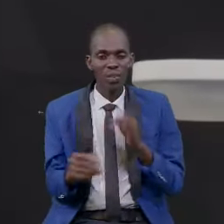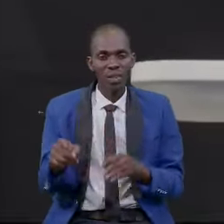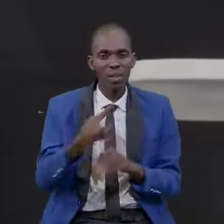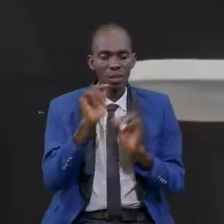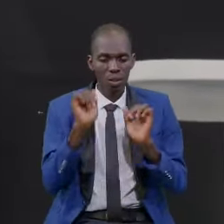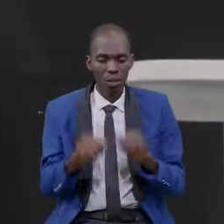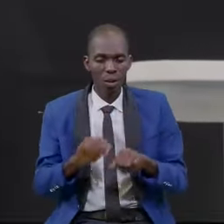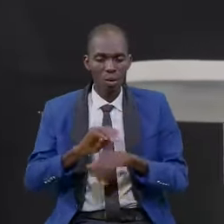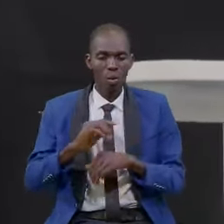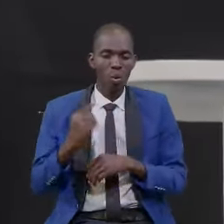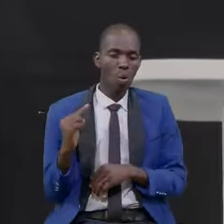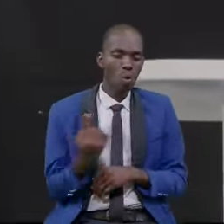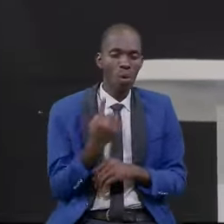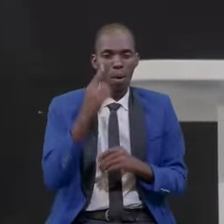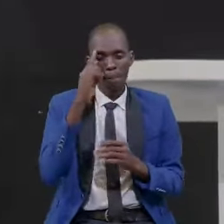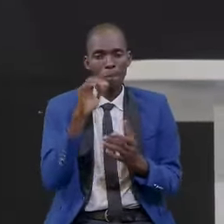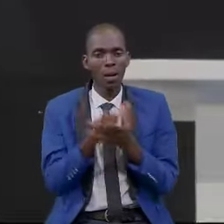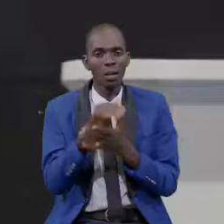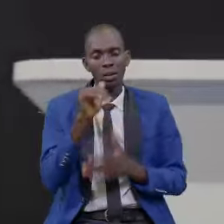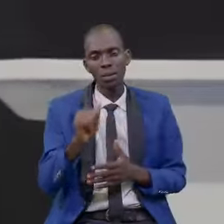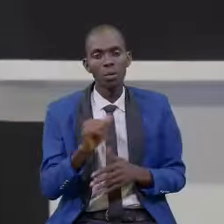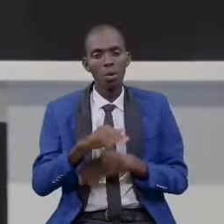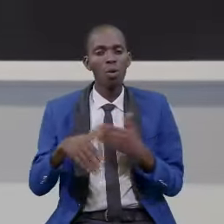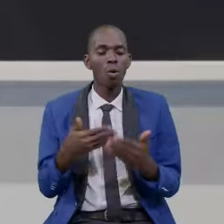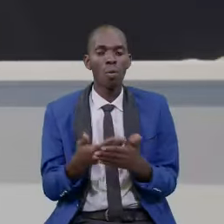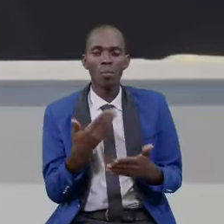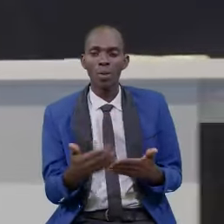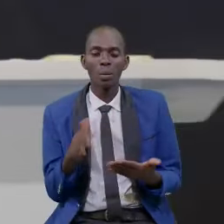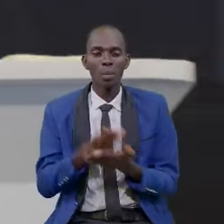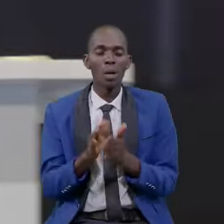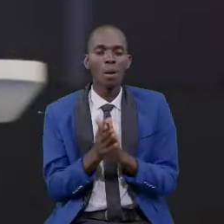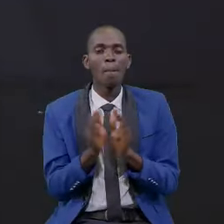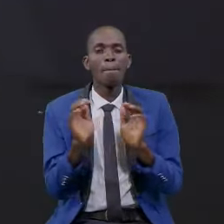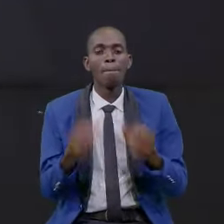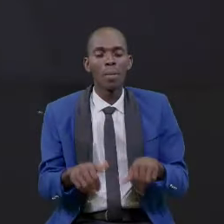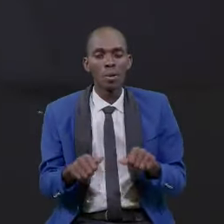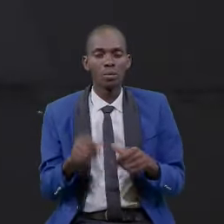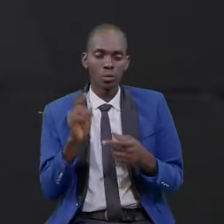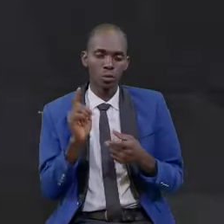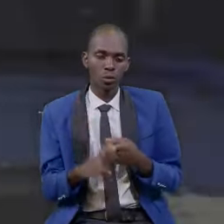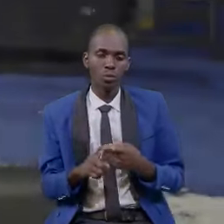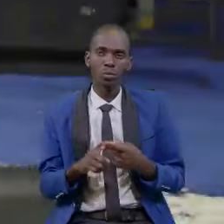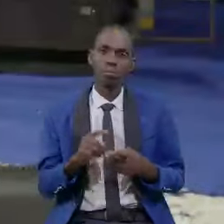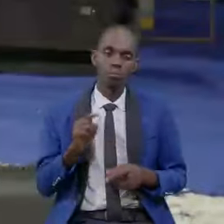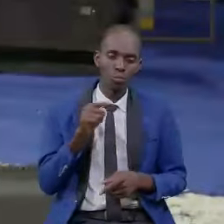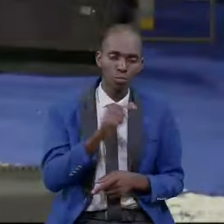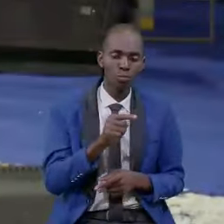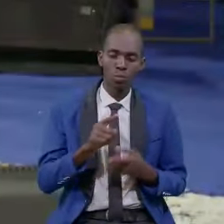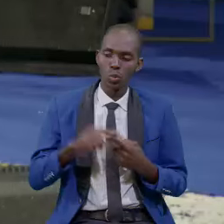to him, to you, to her, that believes. How do I get that faith? In